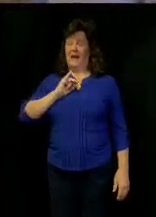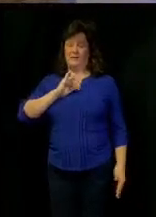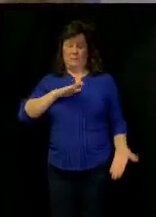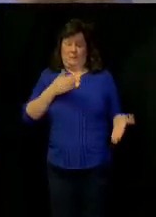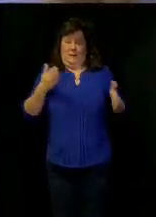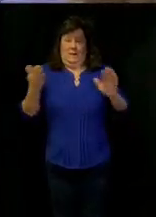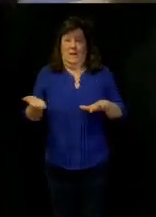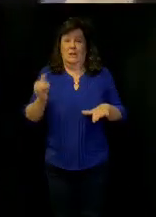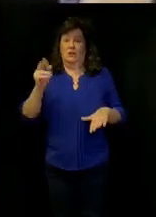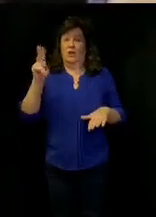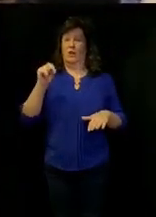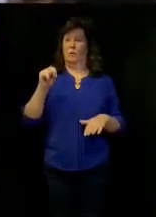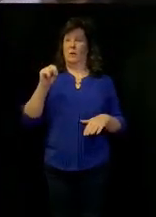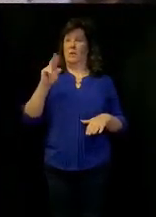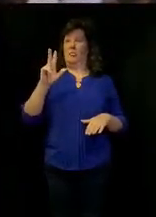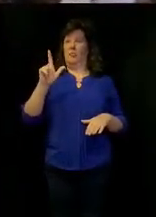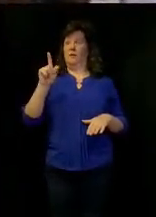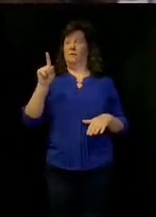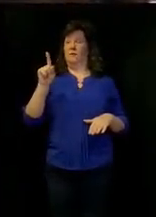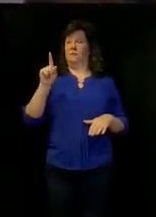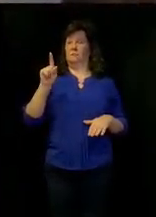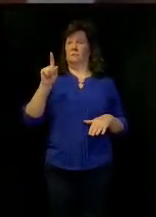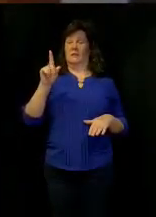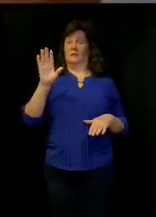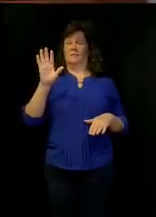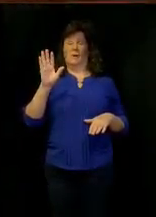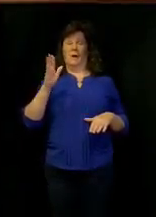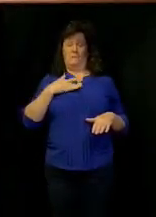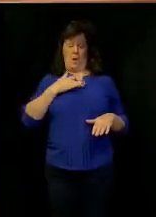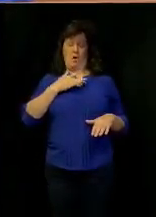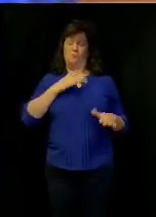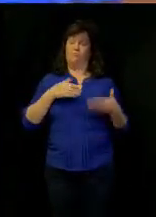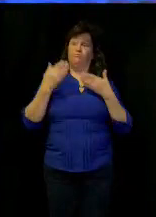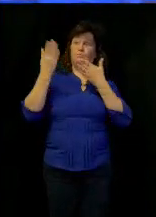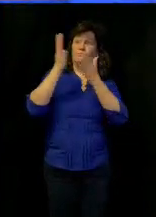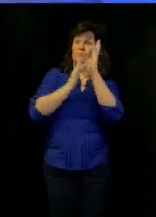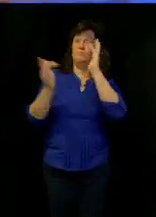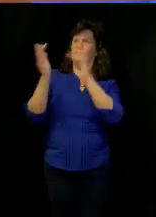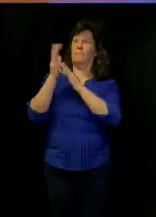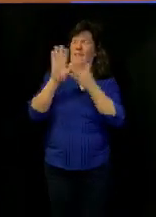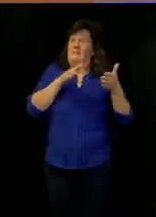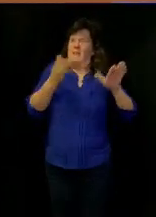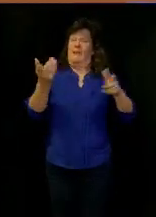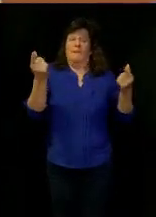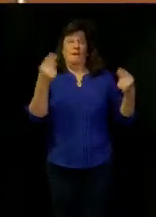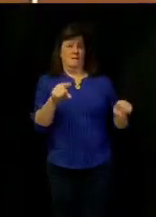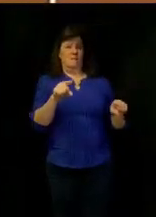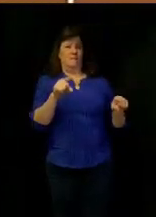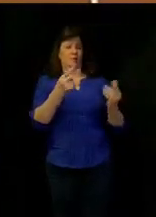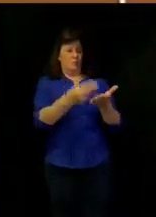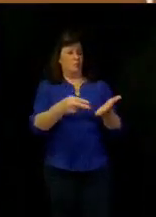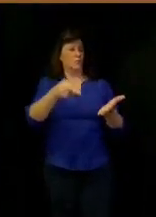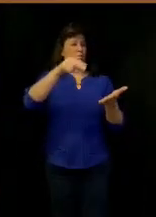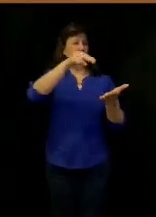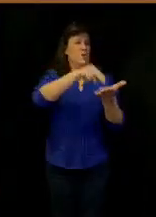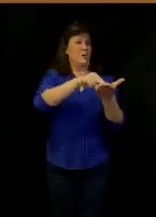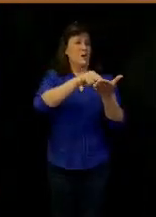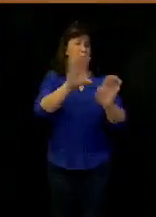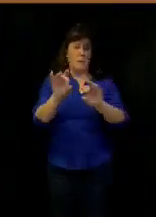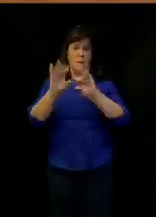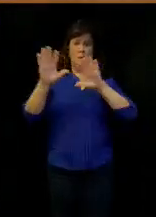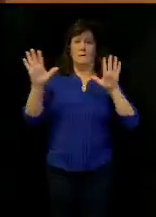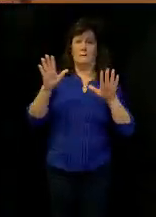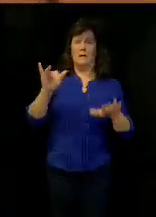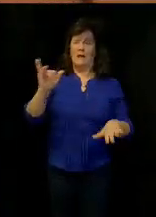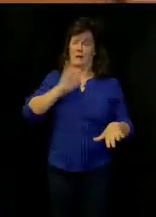31st, 1997 in my bedroom when I gave my heart to Jesus. There was a death that happened and there was a resurrection into life. I